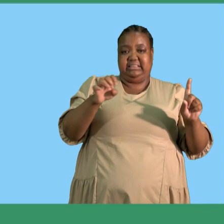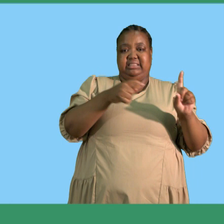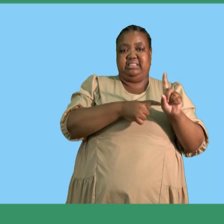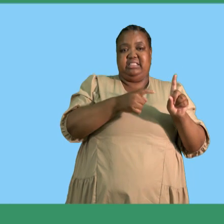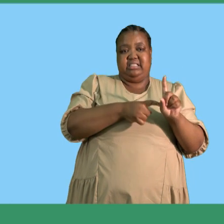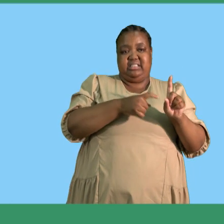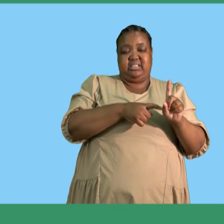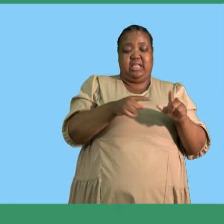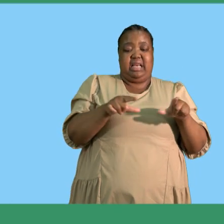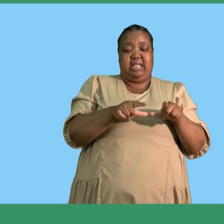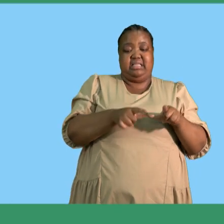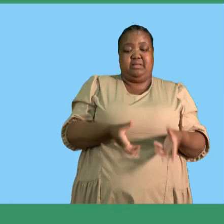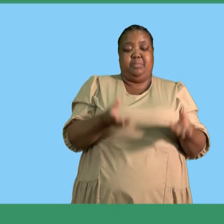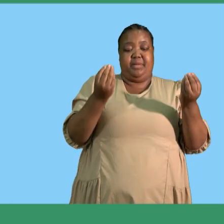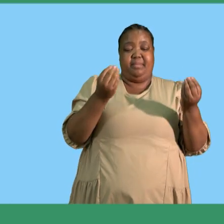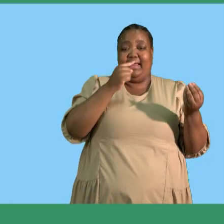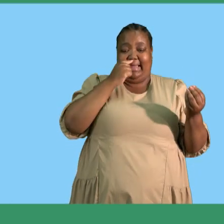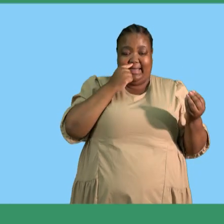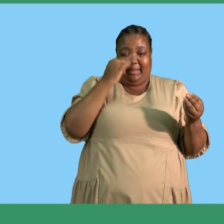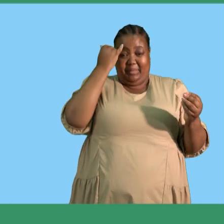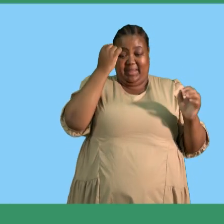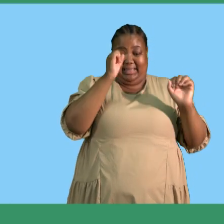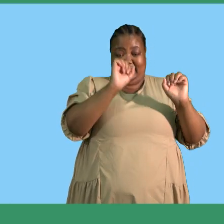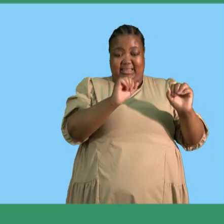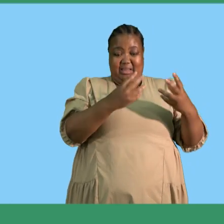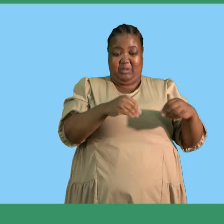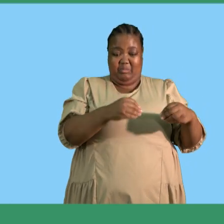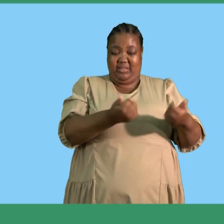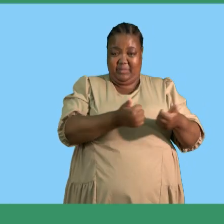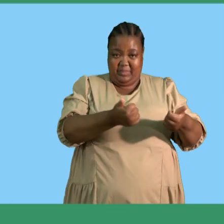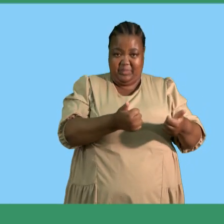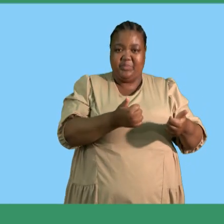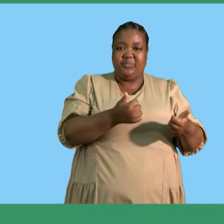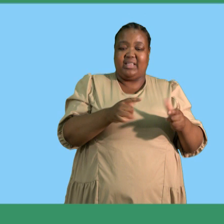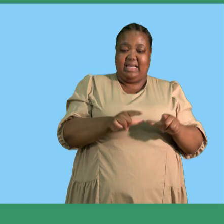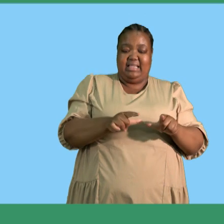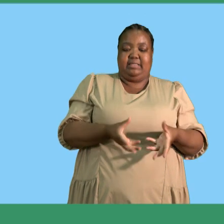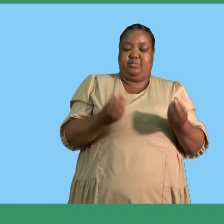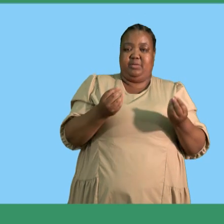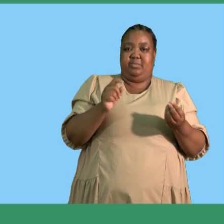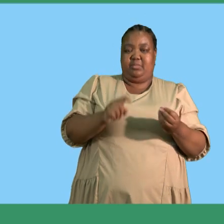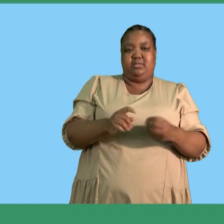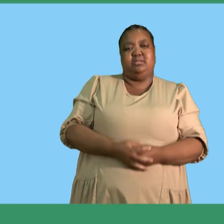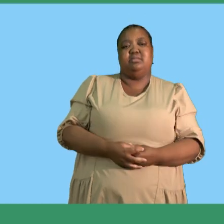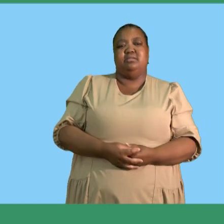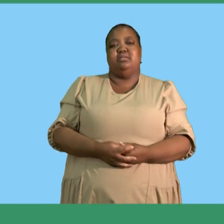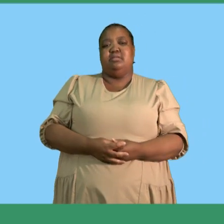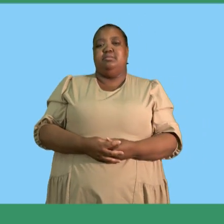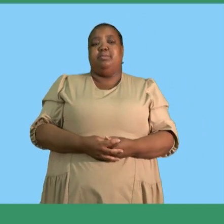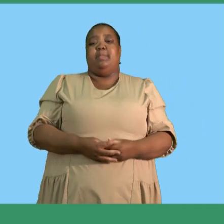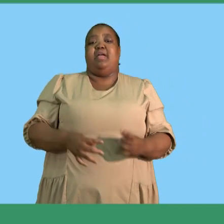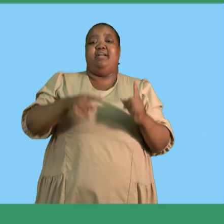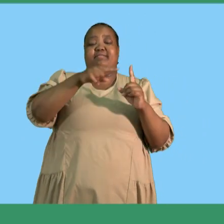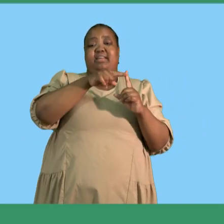to use the name and idea of that existing business, like I have mentioned previously. Then